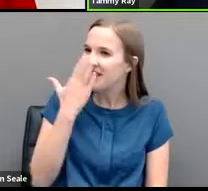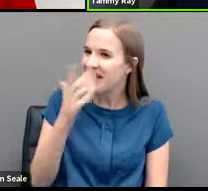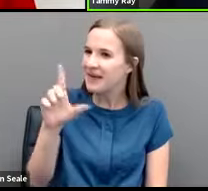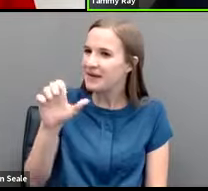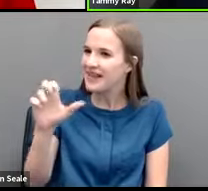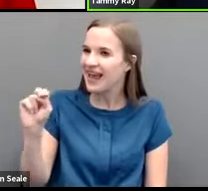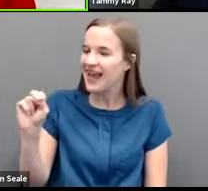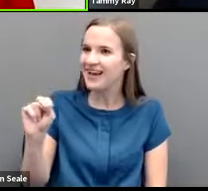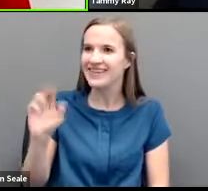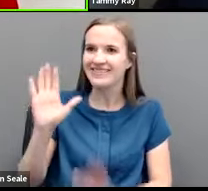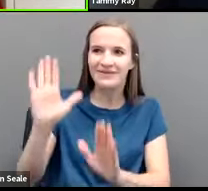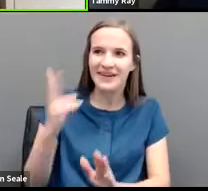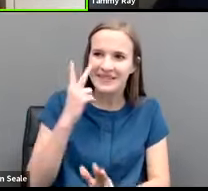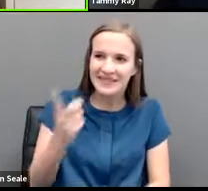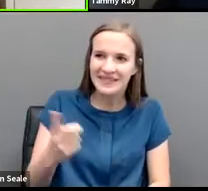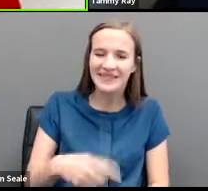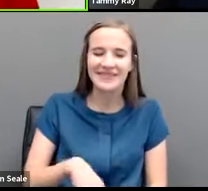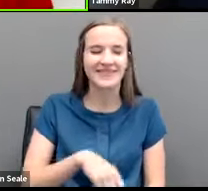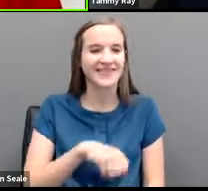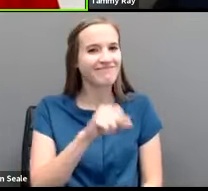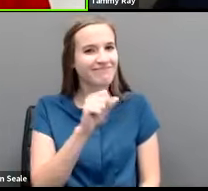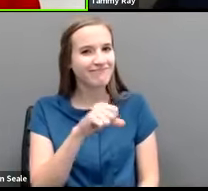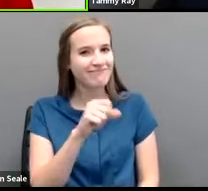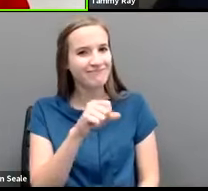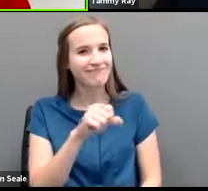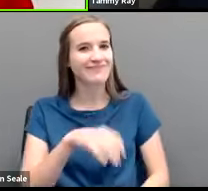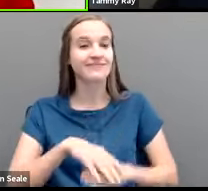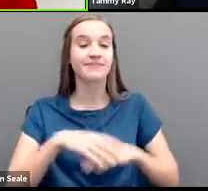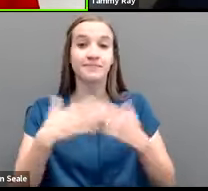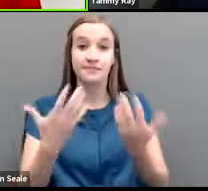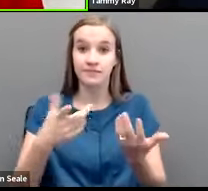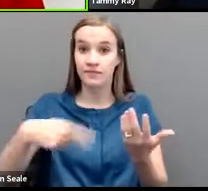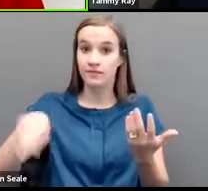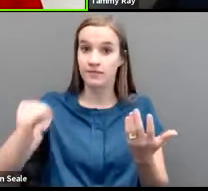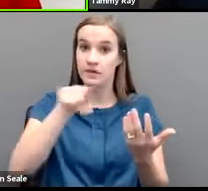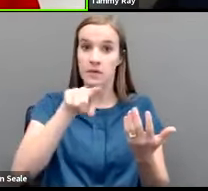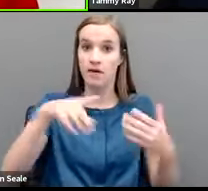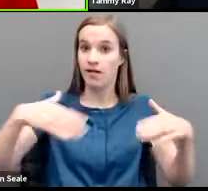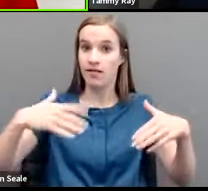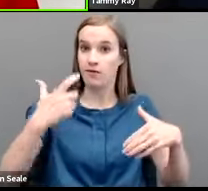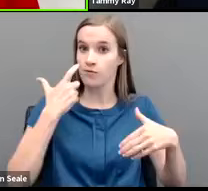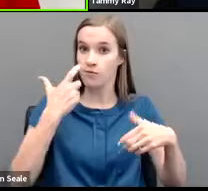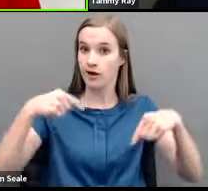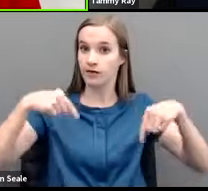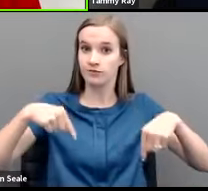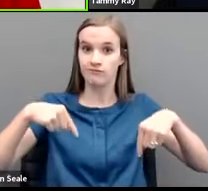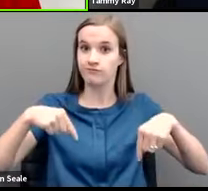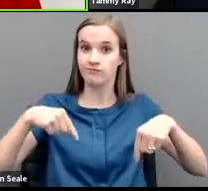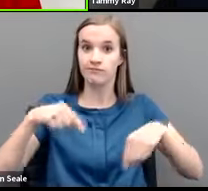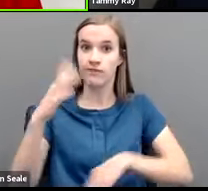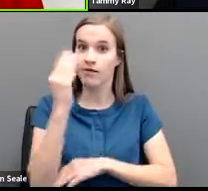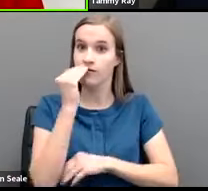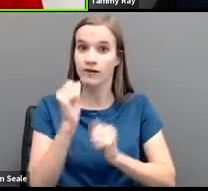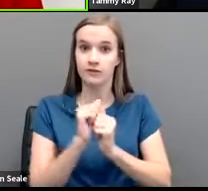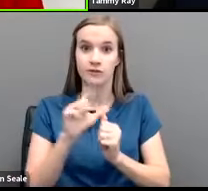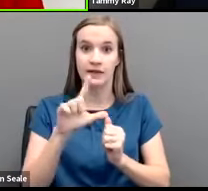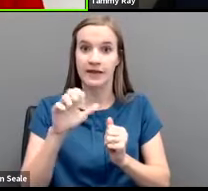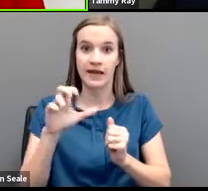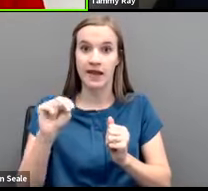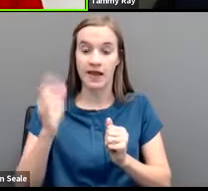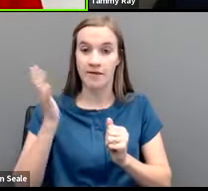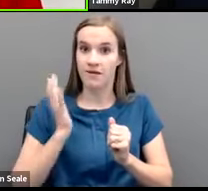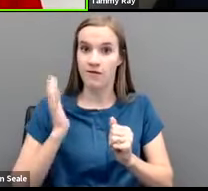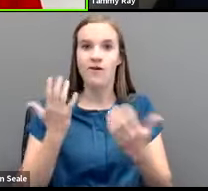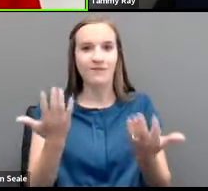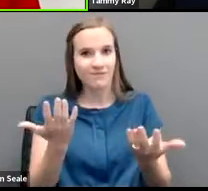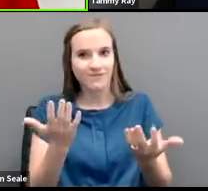to see you. Yeah. So for those of you who are joining us for the first time, this is Lunch with LeAnn, and we